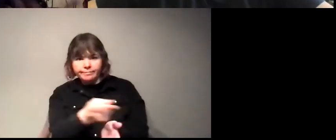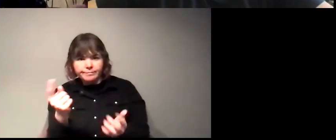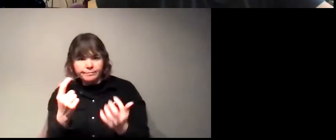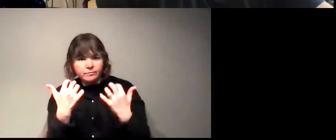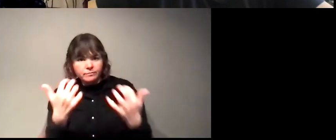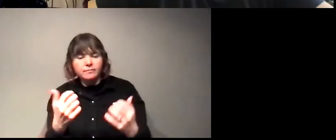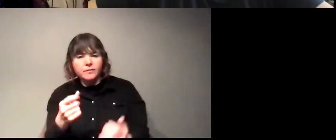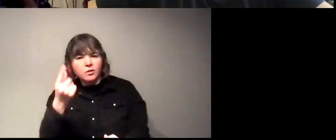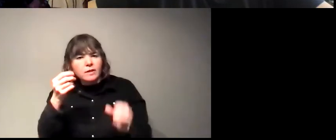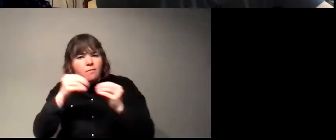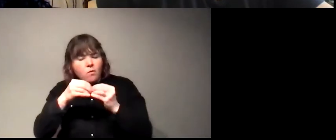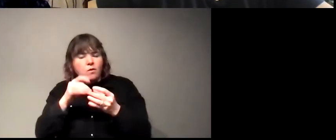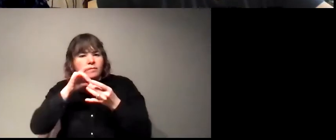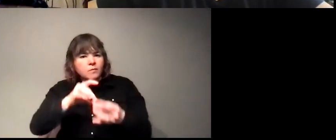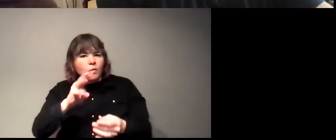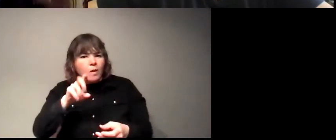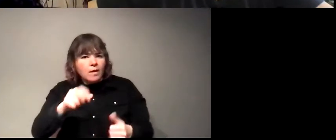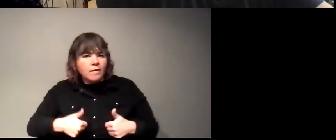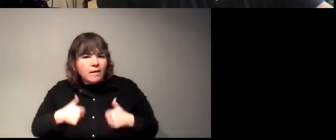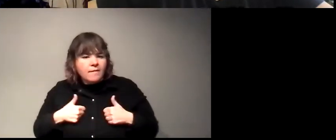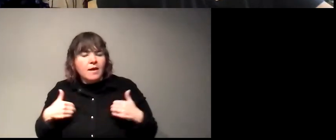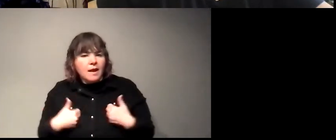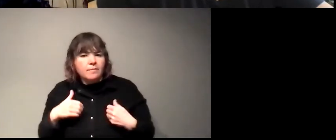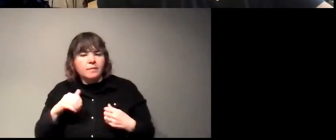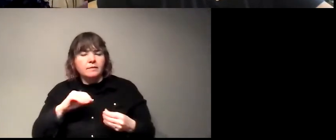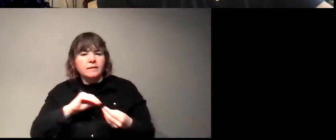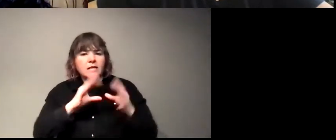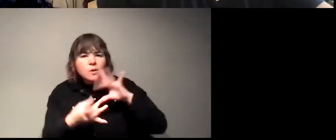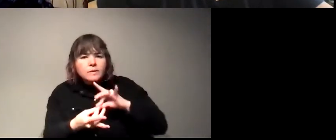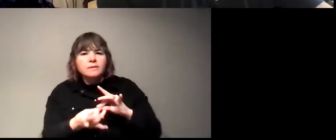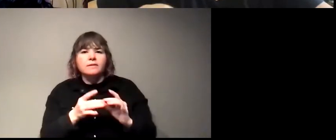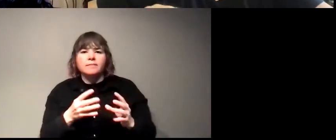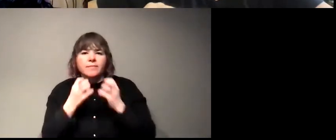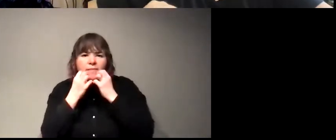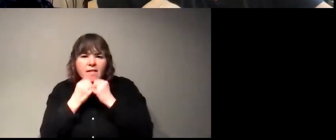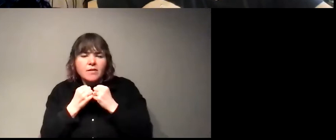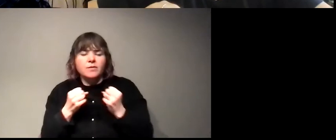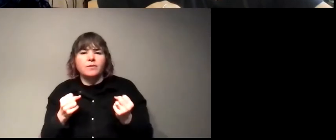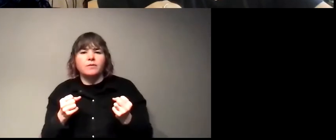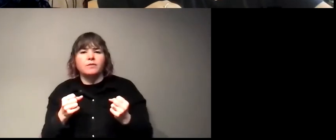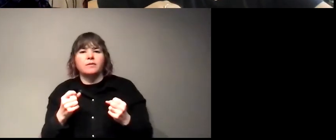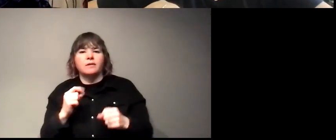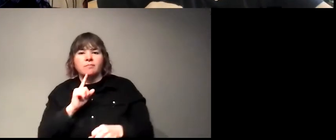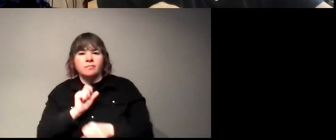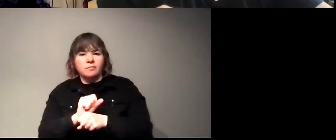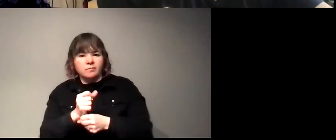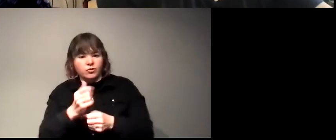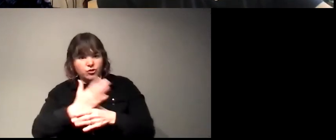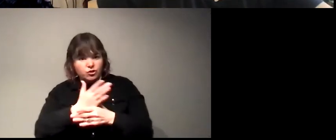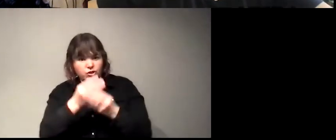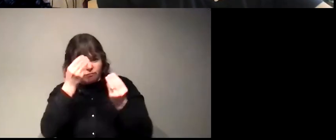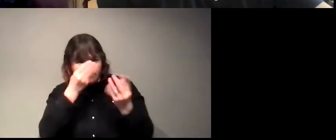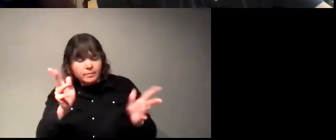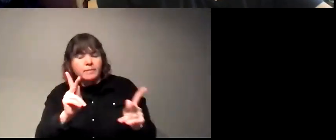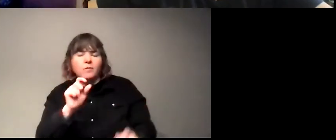understand more about wildlife, ecosystems, and their value. And when I can actually directly share that,